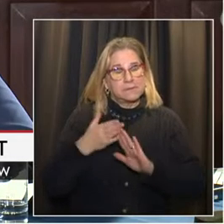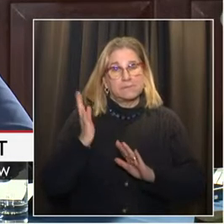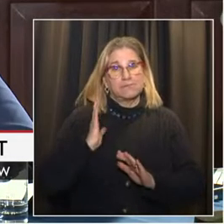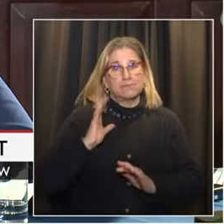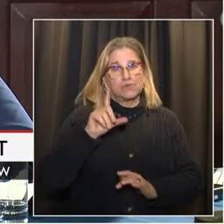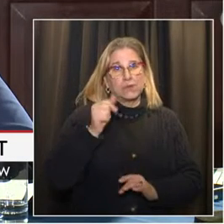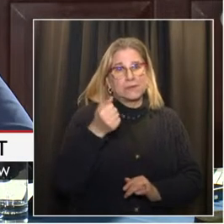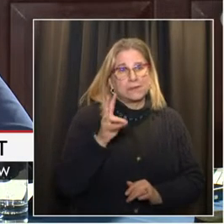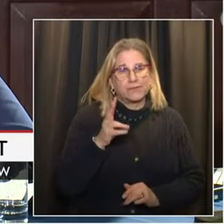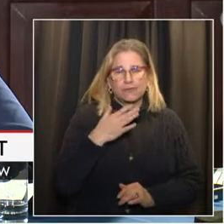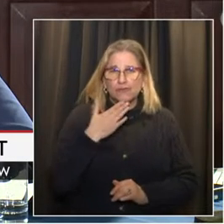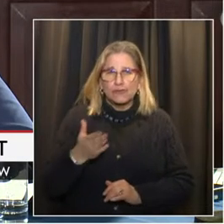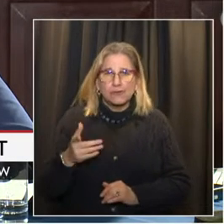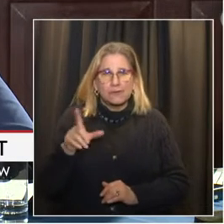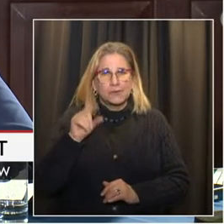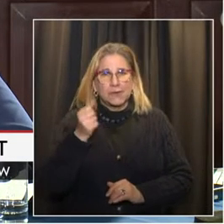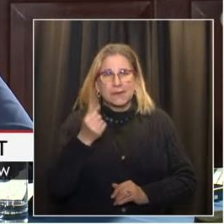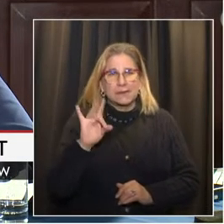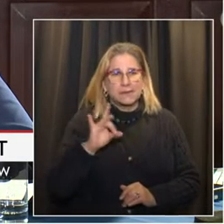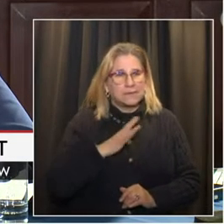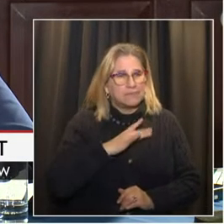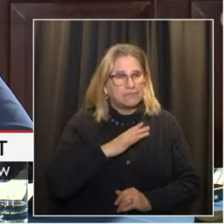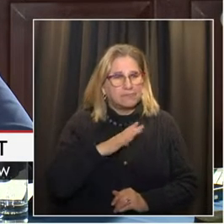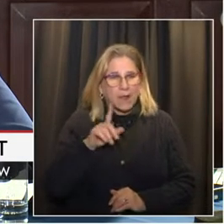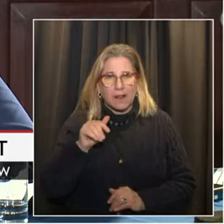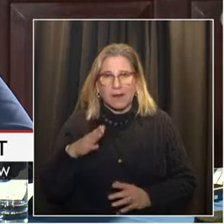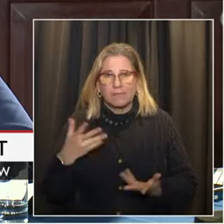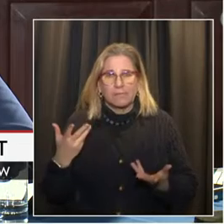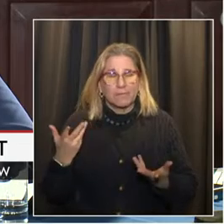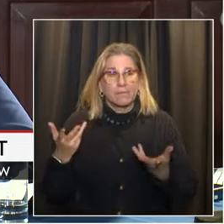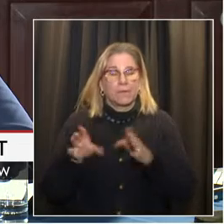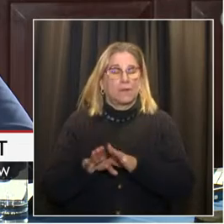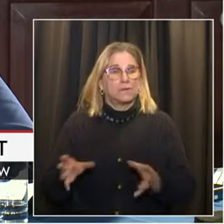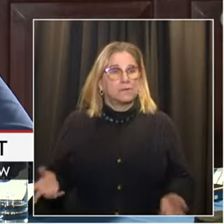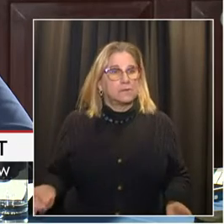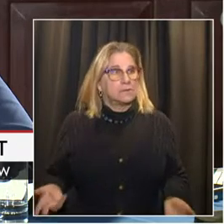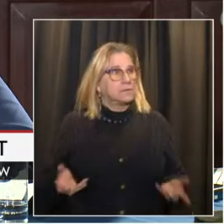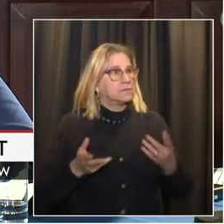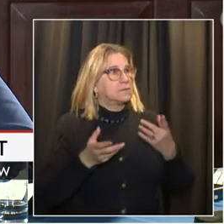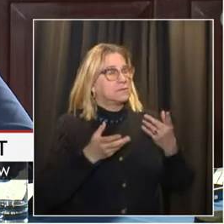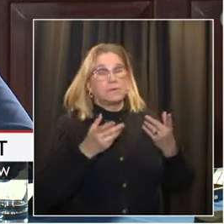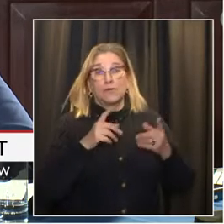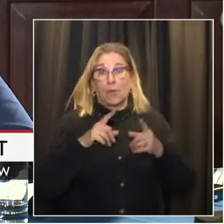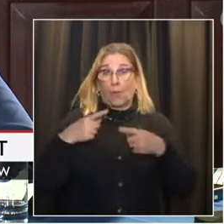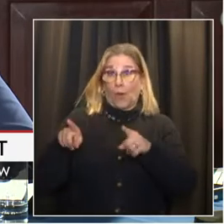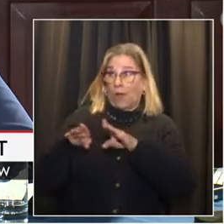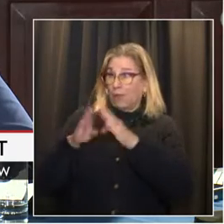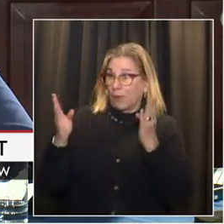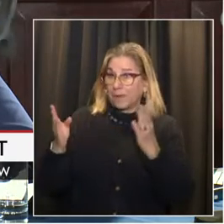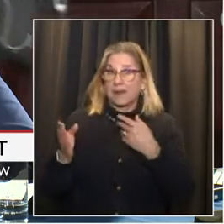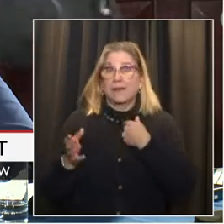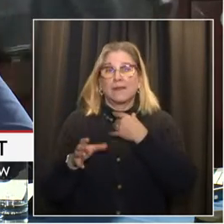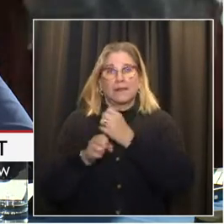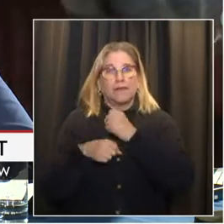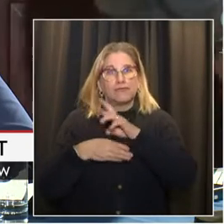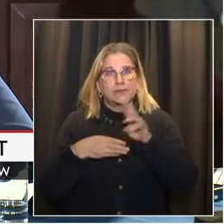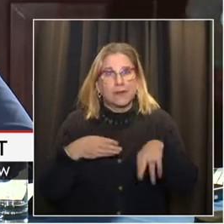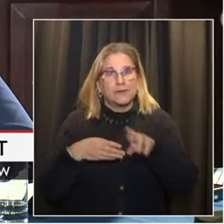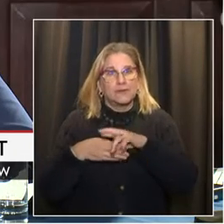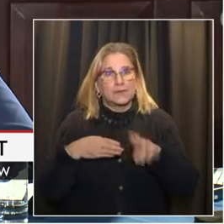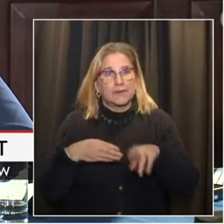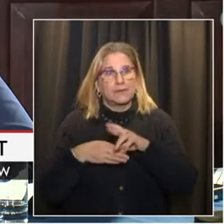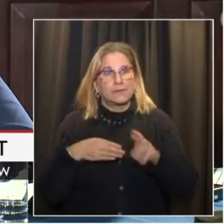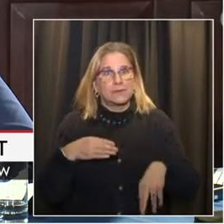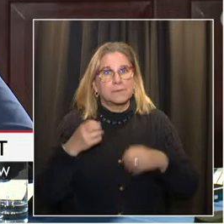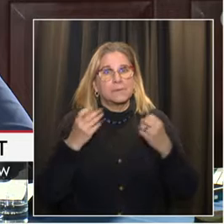saw real increases in closure rates was crimes like burglaries, car break-ins, and robberies, for which is more difficult given